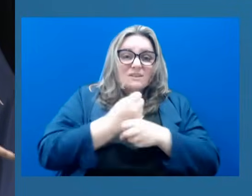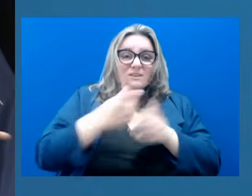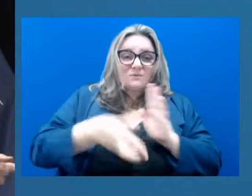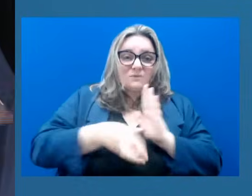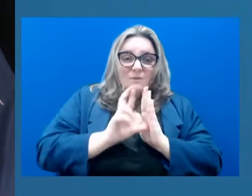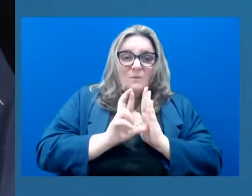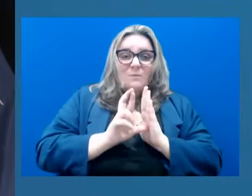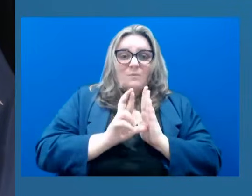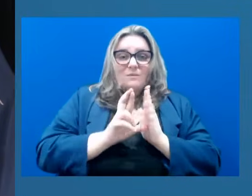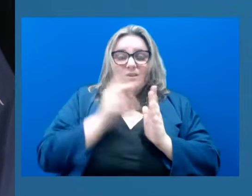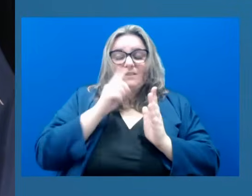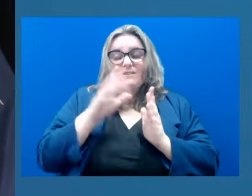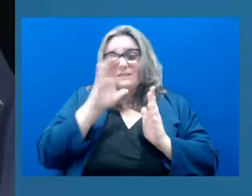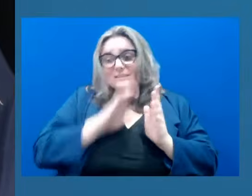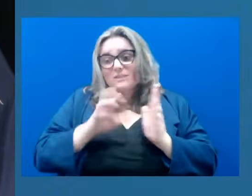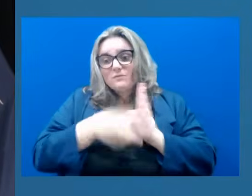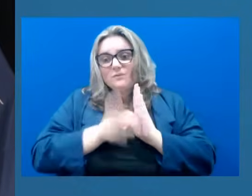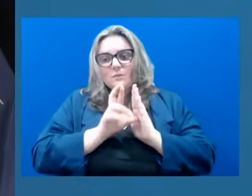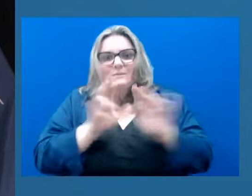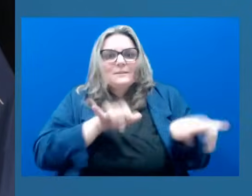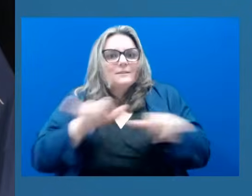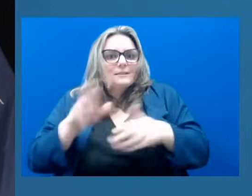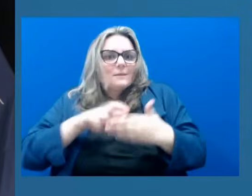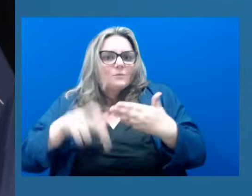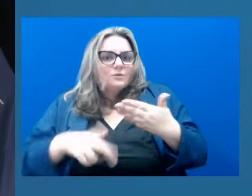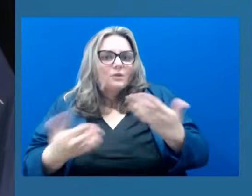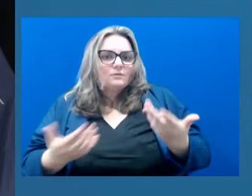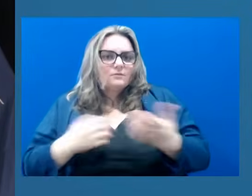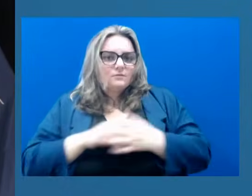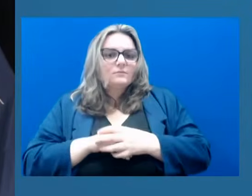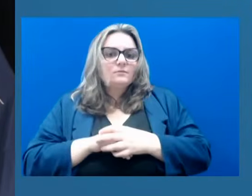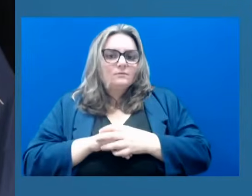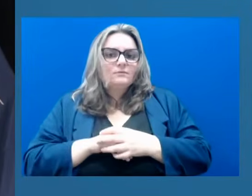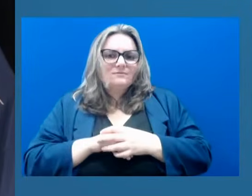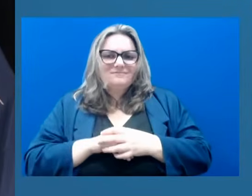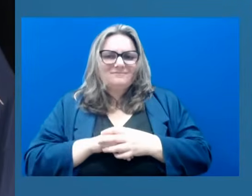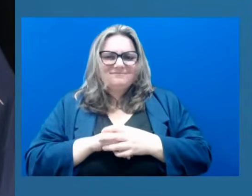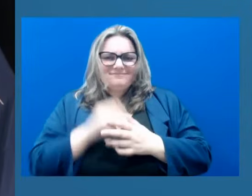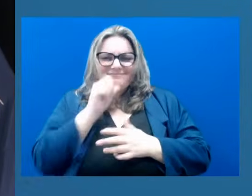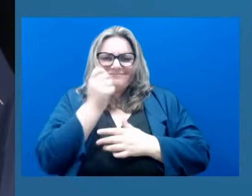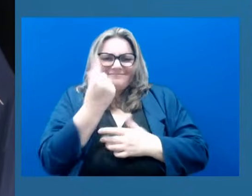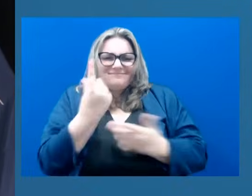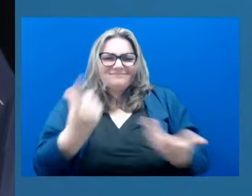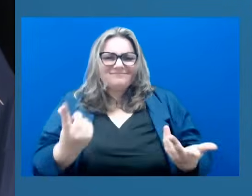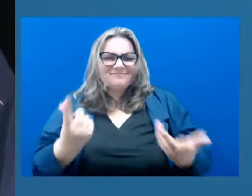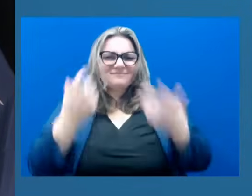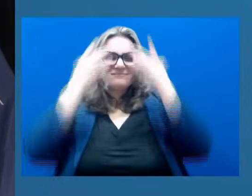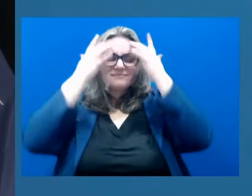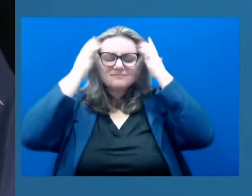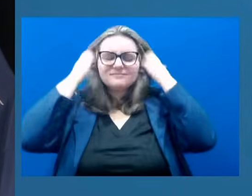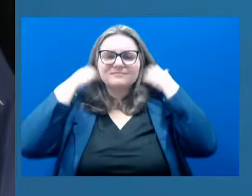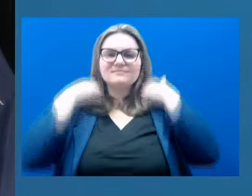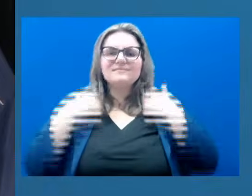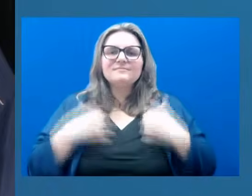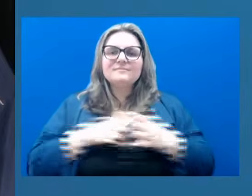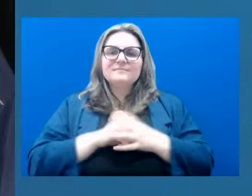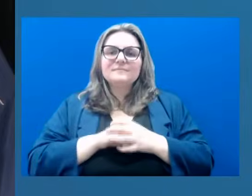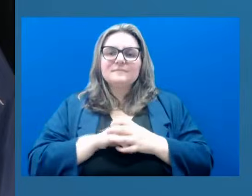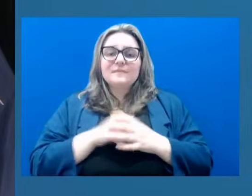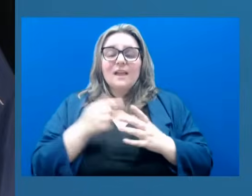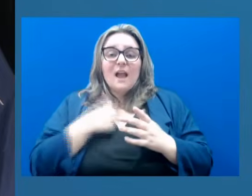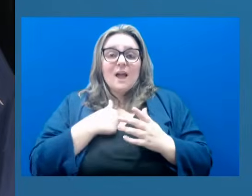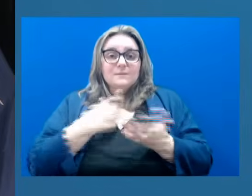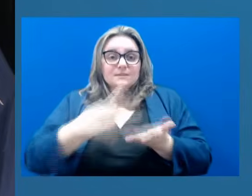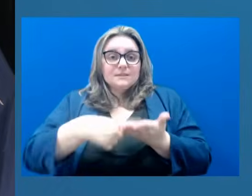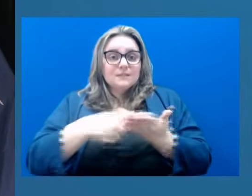review to come to the same results, right? It doesn't make sense. And when I found out, when I was speaking about this with the mayor in New York City a